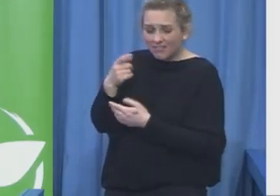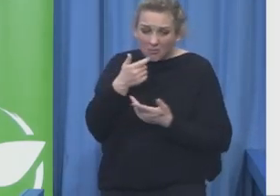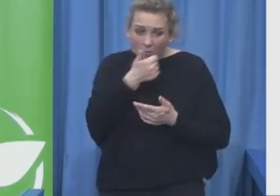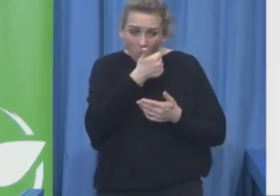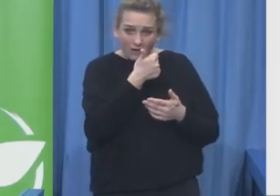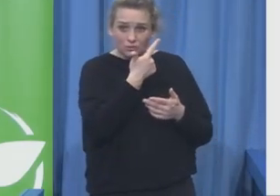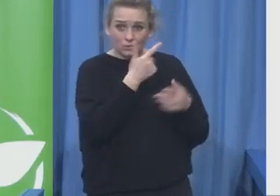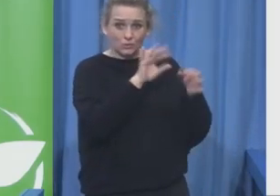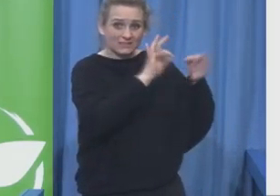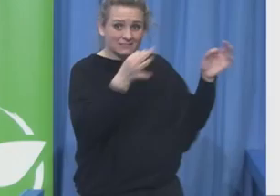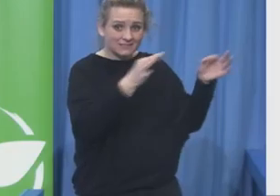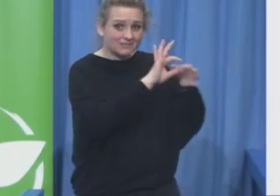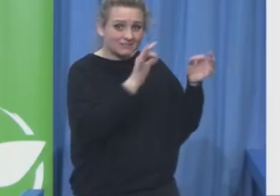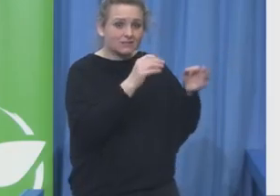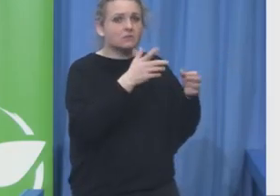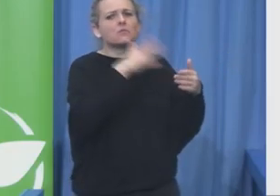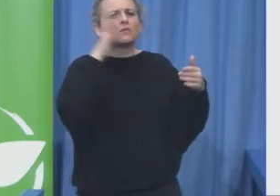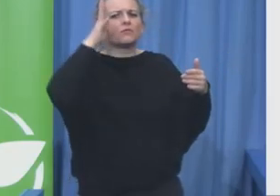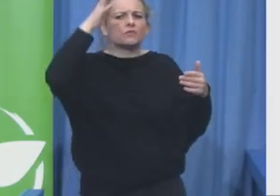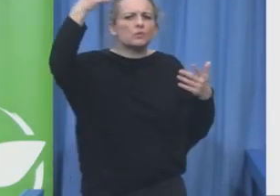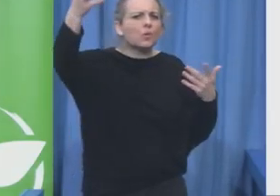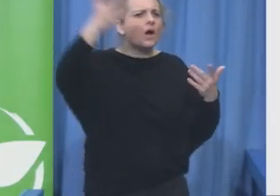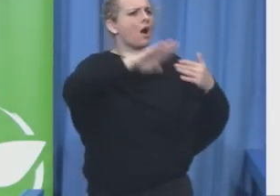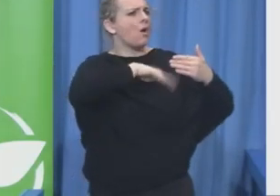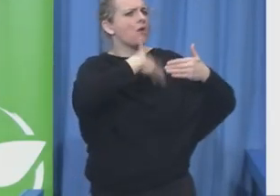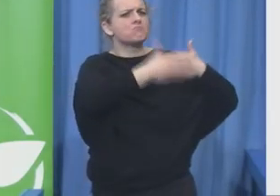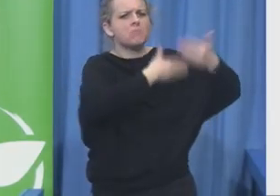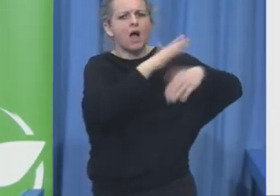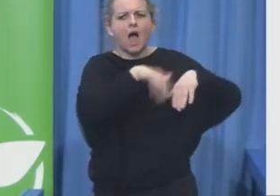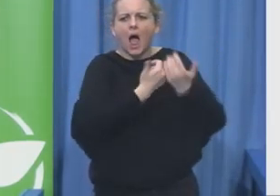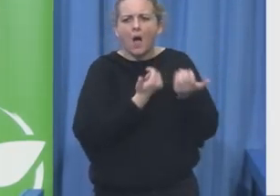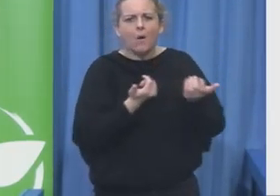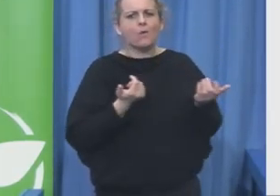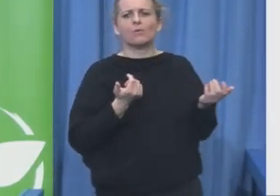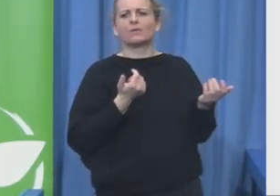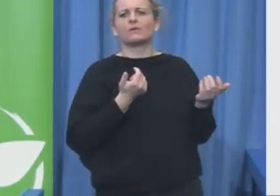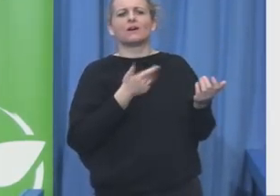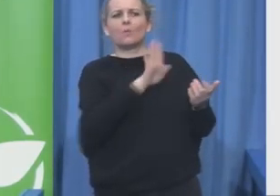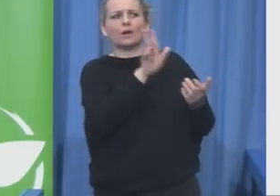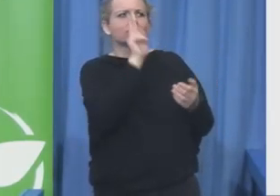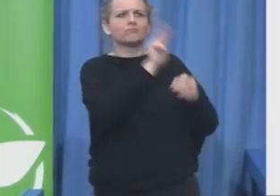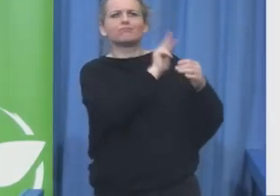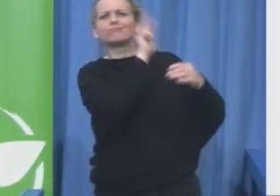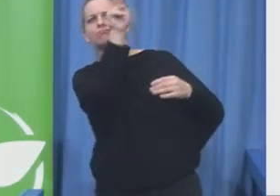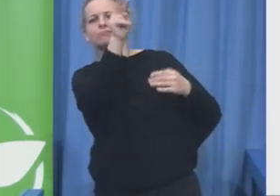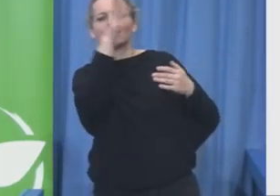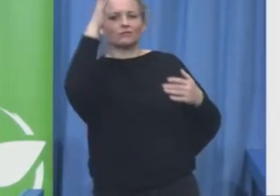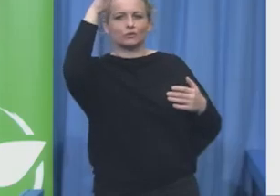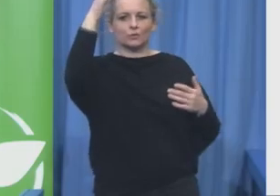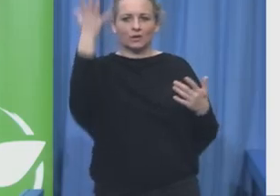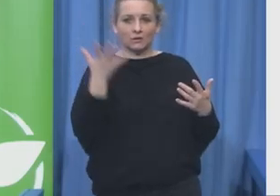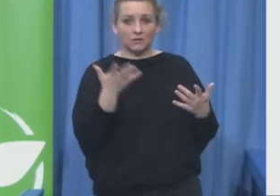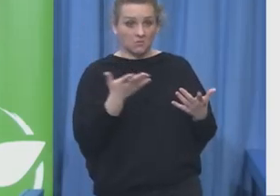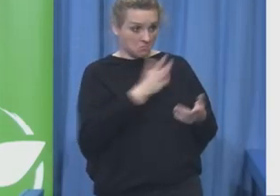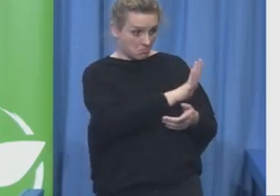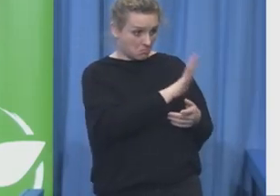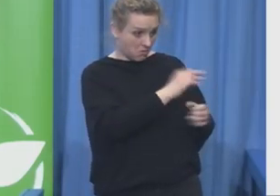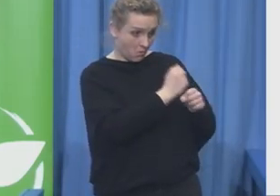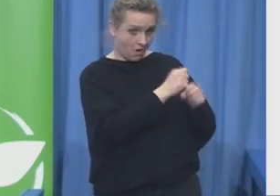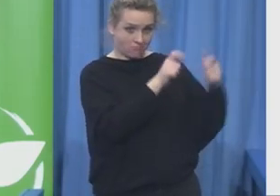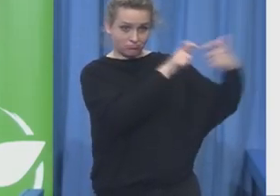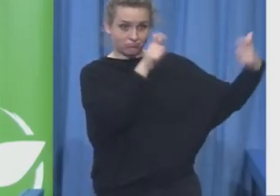developments in programs that you see or the way you see it? Okay, so I'm not sure that's easy, but I think for me,